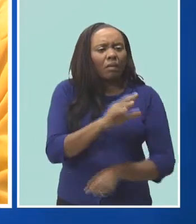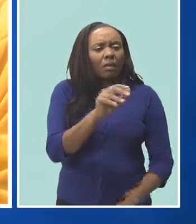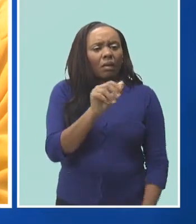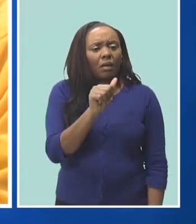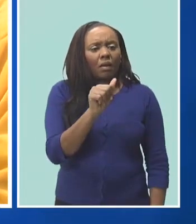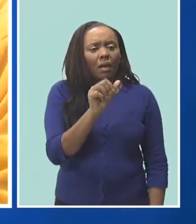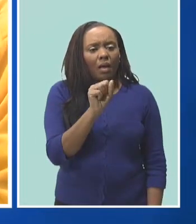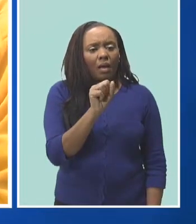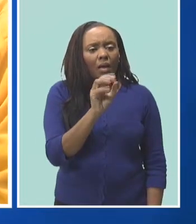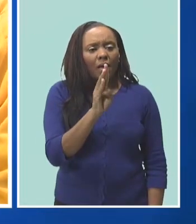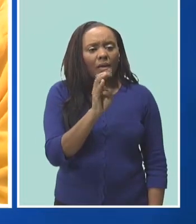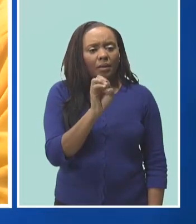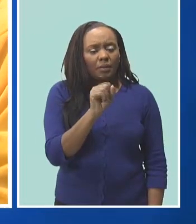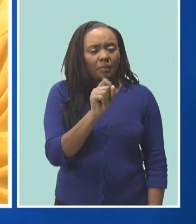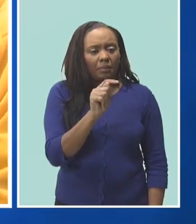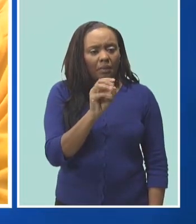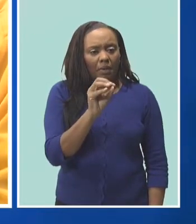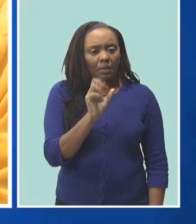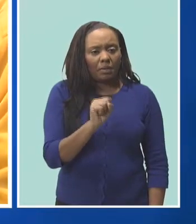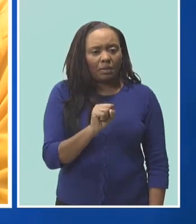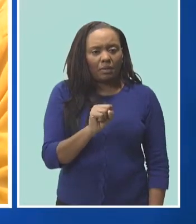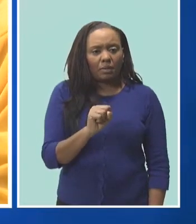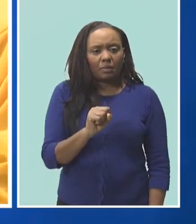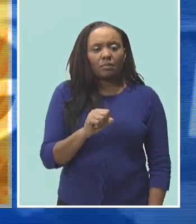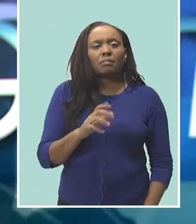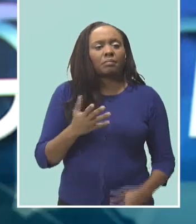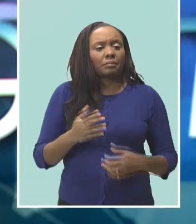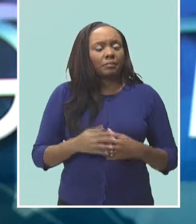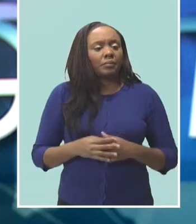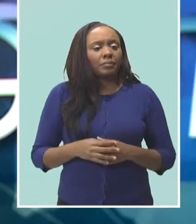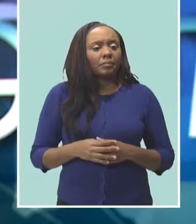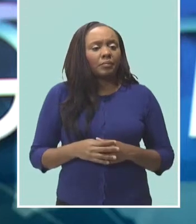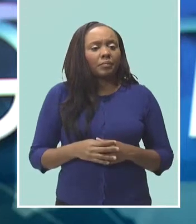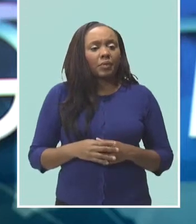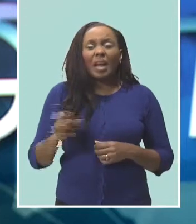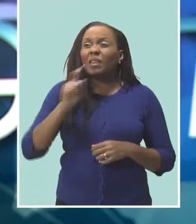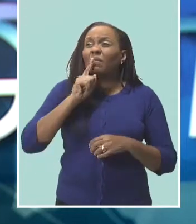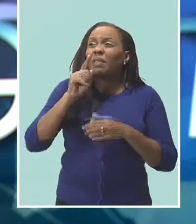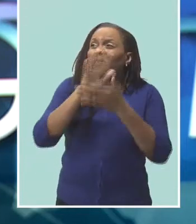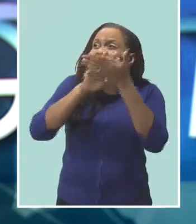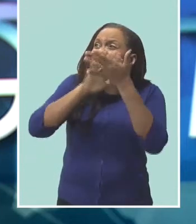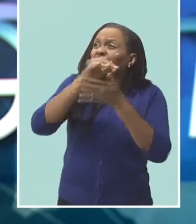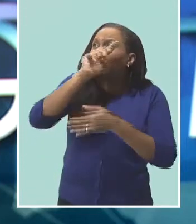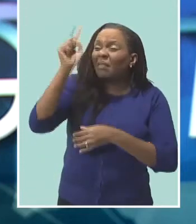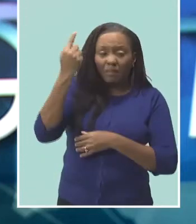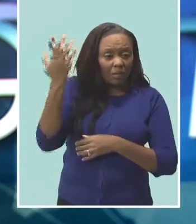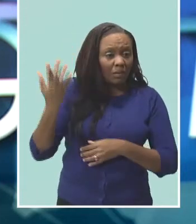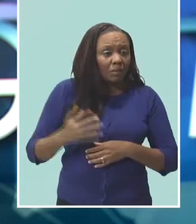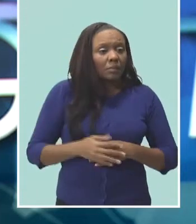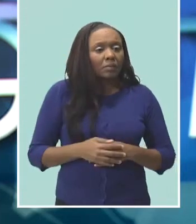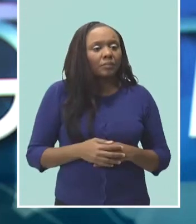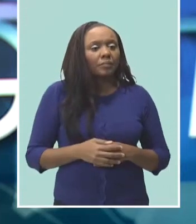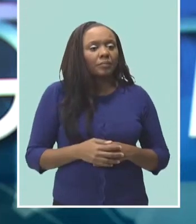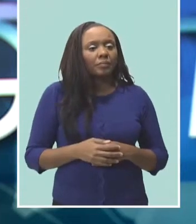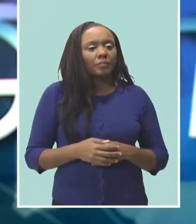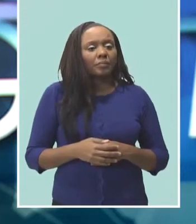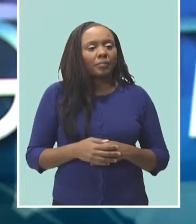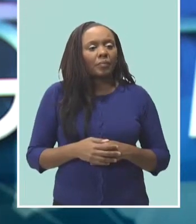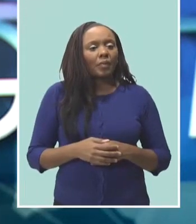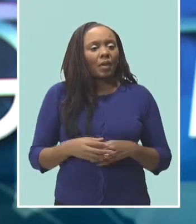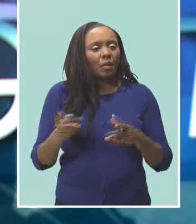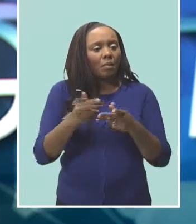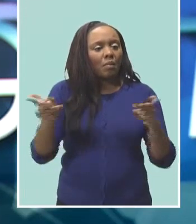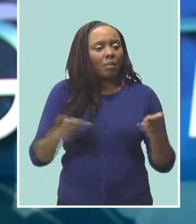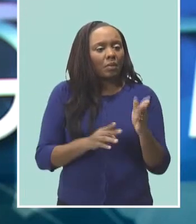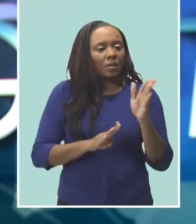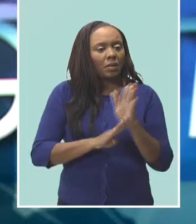time in removing some of them in order to get the CD to fire. In the meantime, Property Development Officer and Facilities Manager